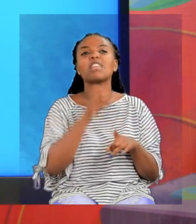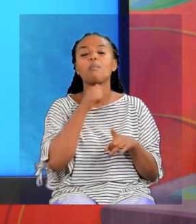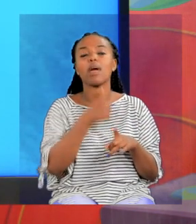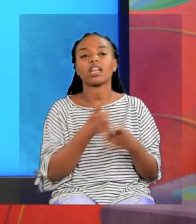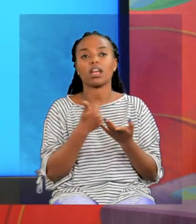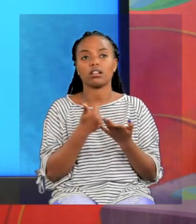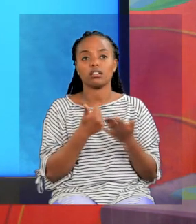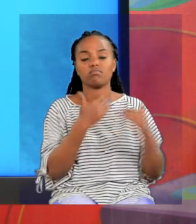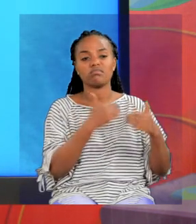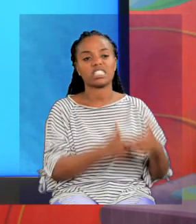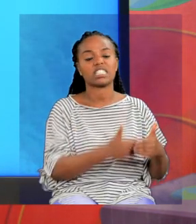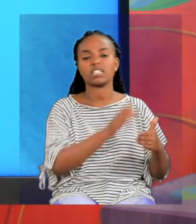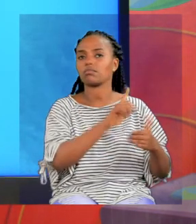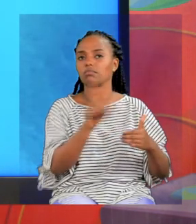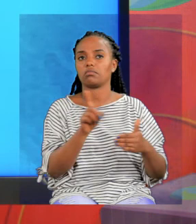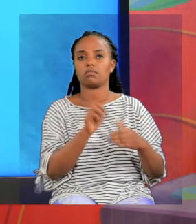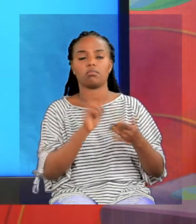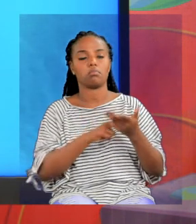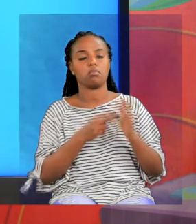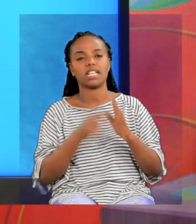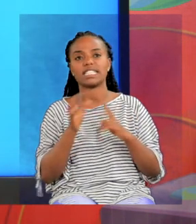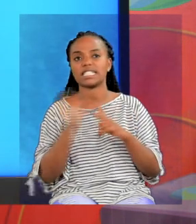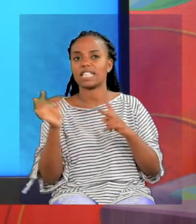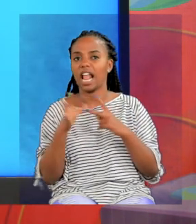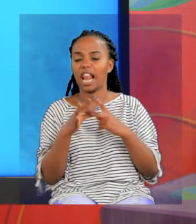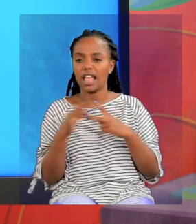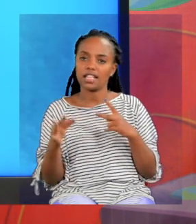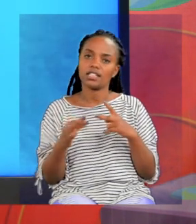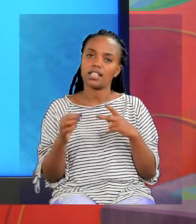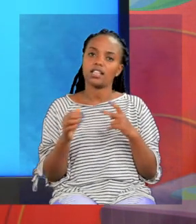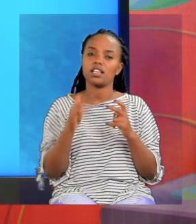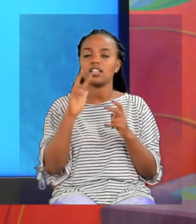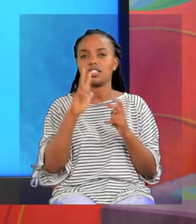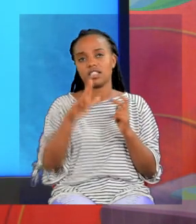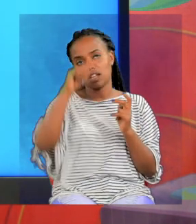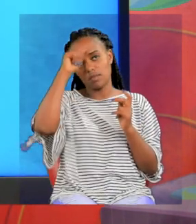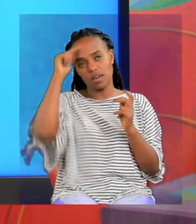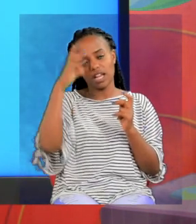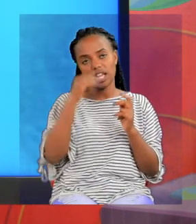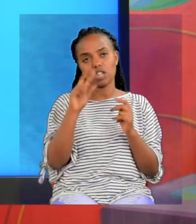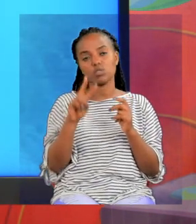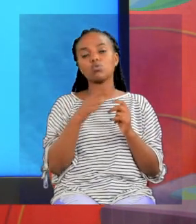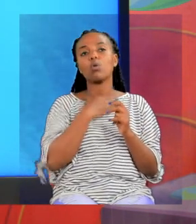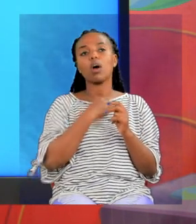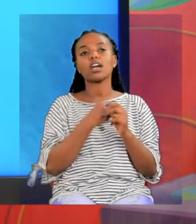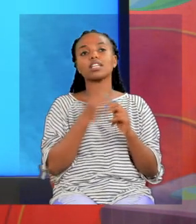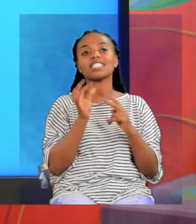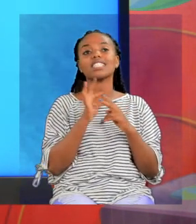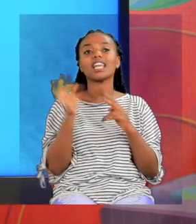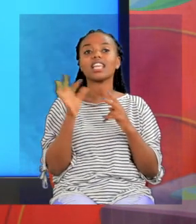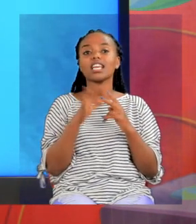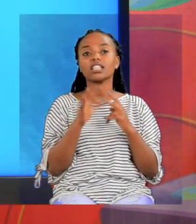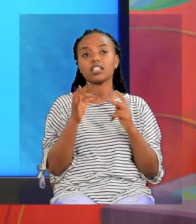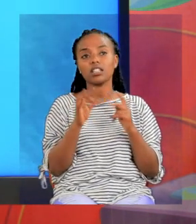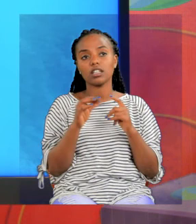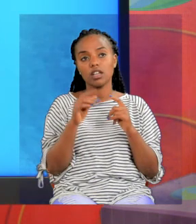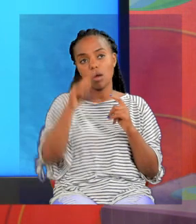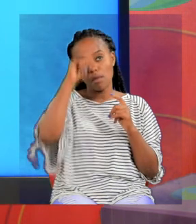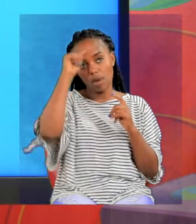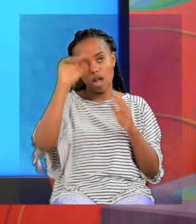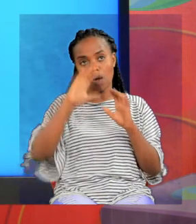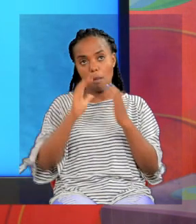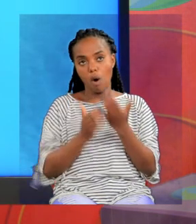means selecting, we have 3 black and 2 white ball. Selecting a black ball